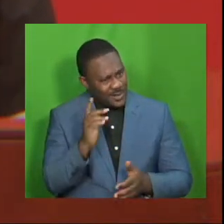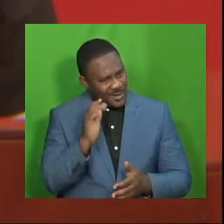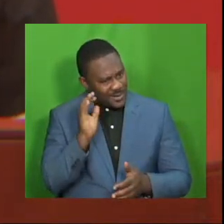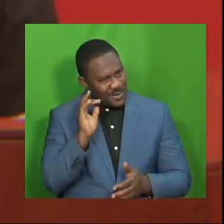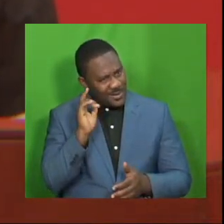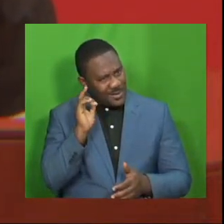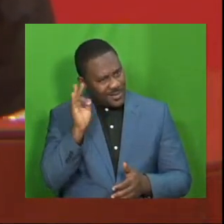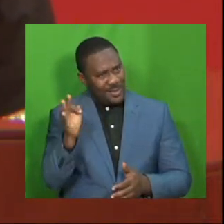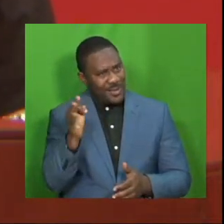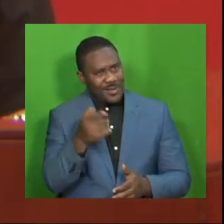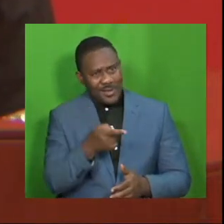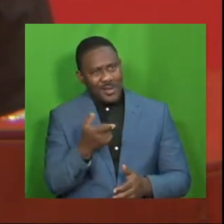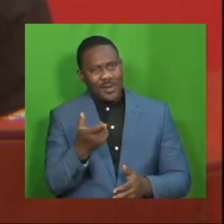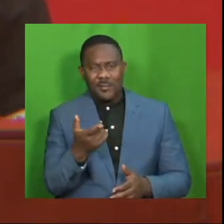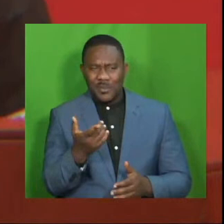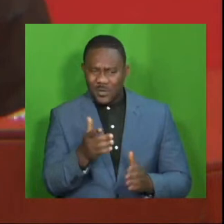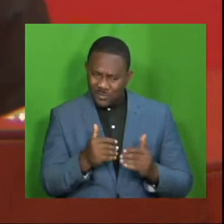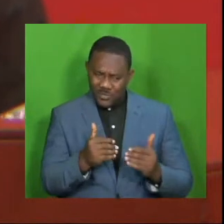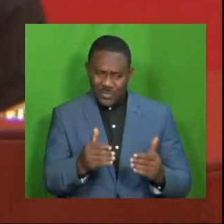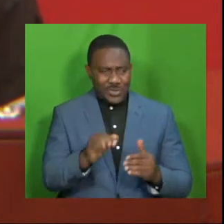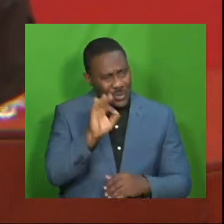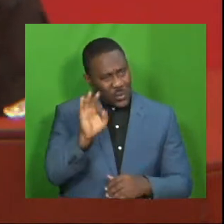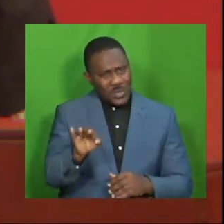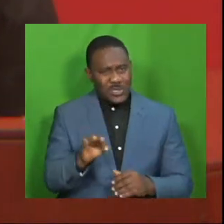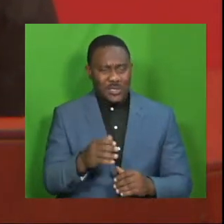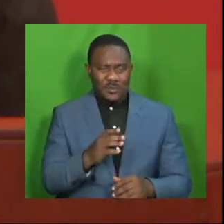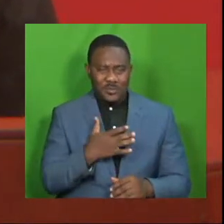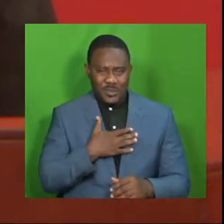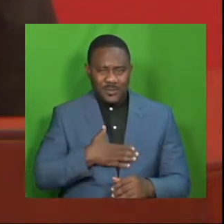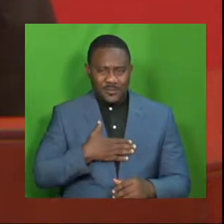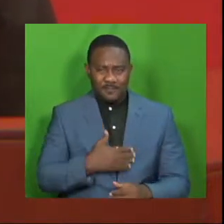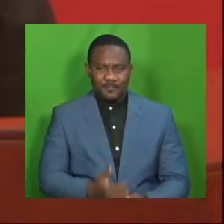Kindly ask your question, please.